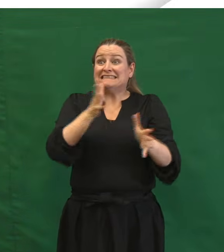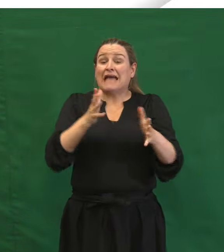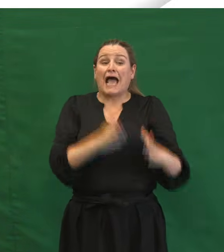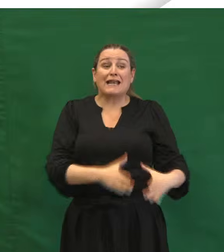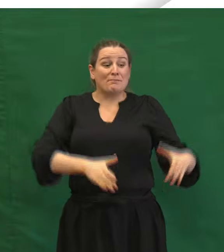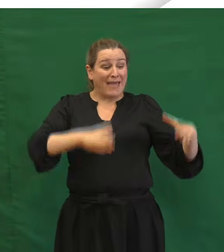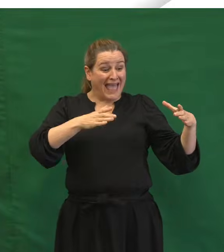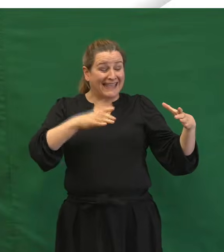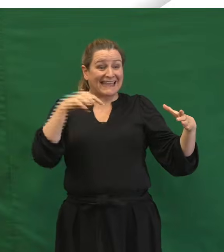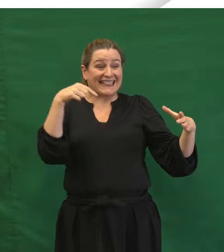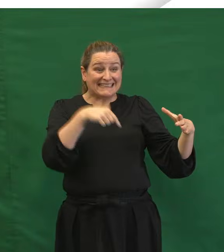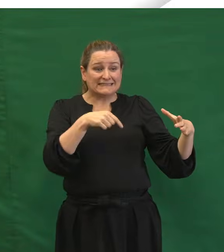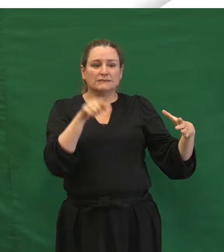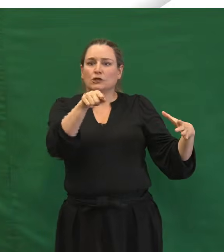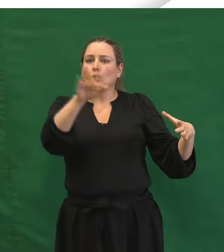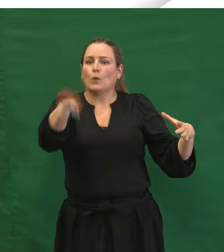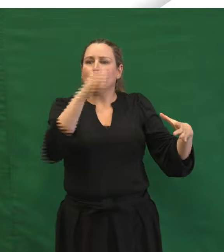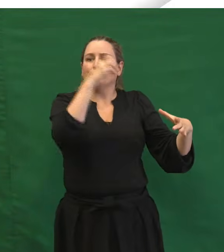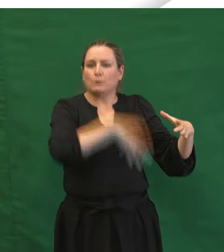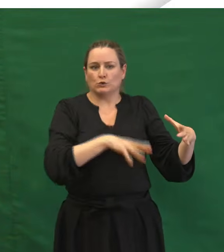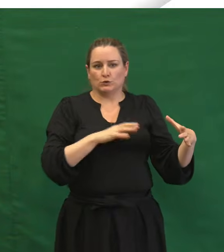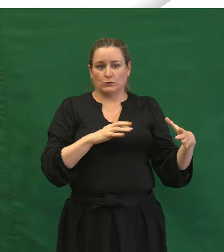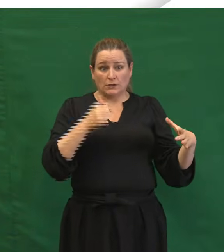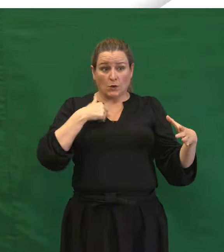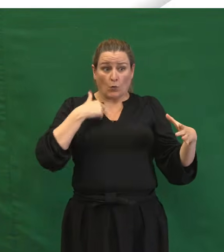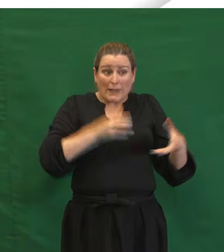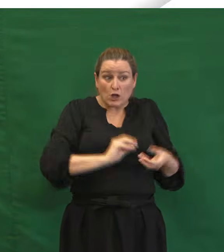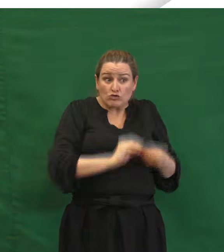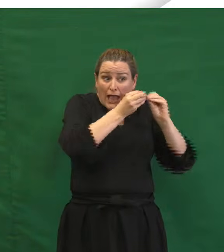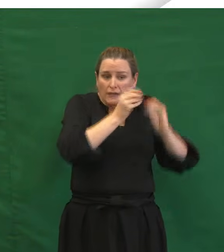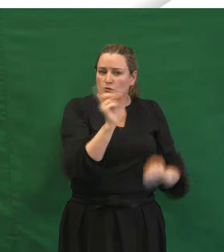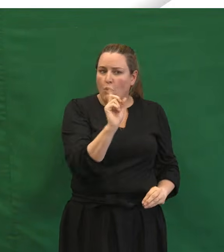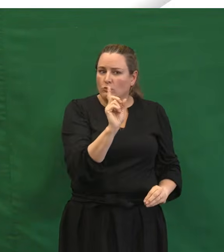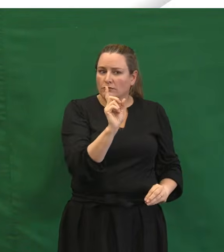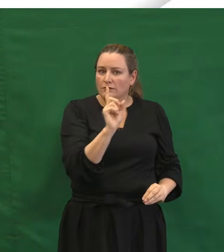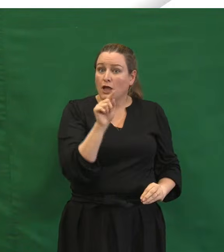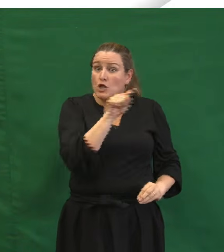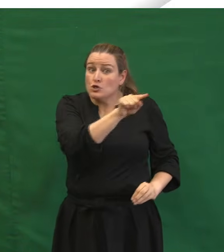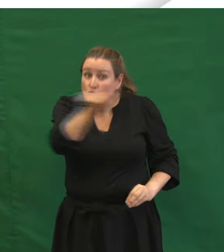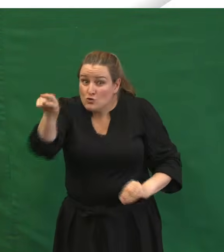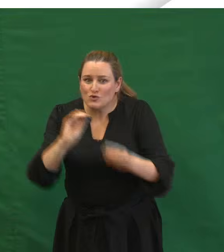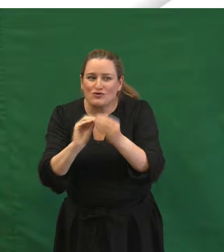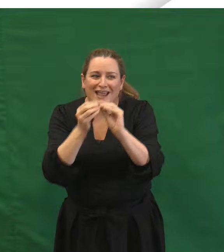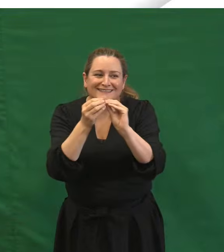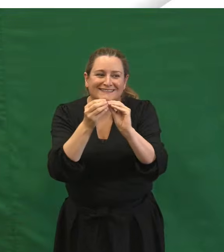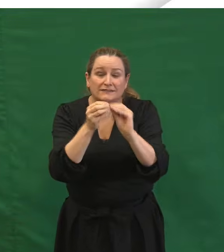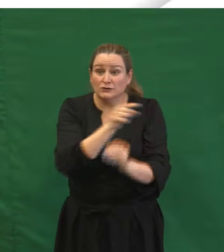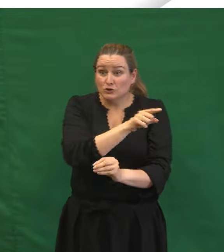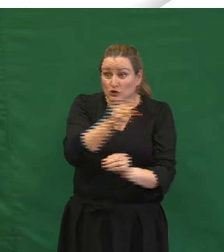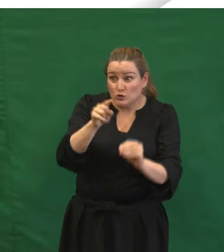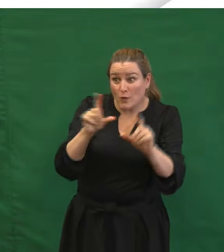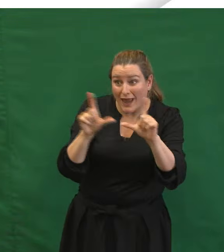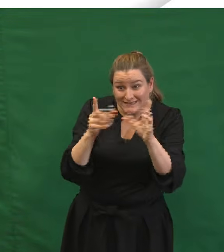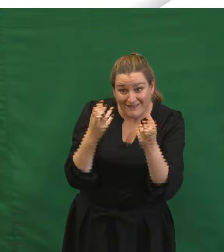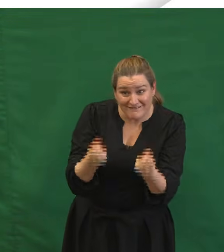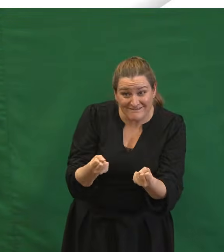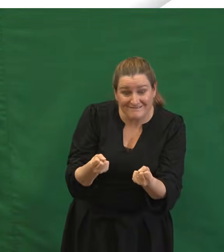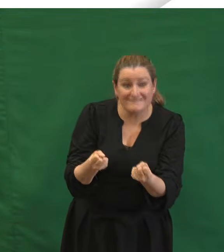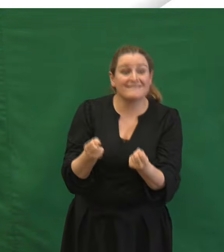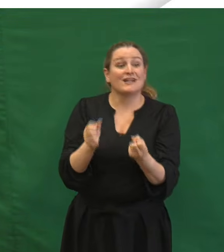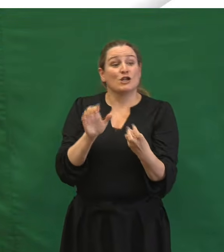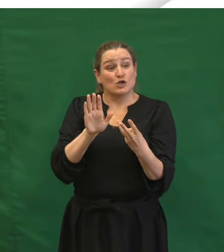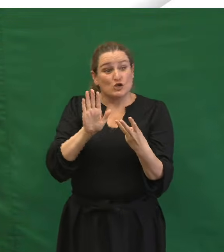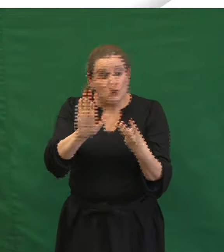have the data, if you don't have it in a format that can be shared, if you don't have it licensed, if you don't have the metadata describing this is a